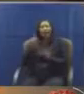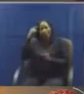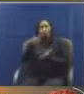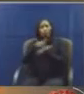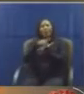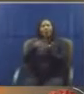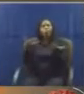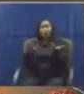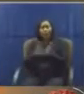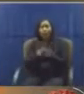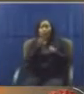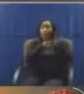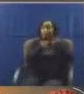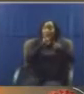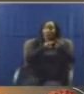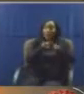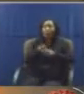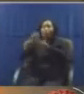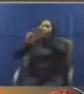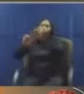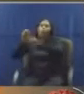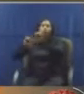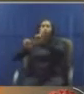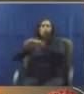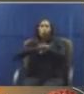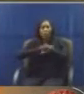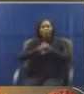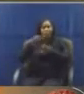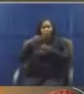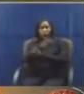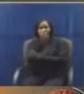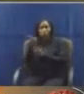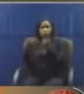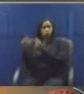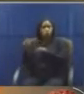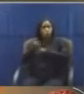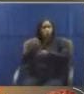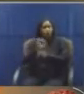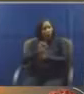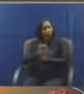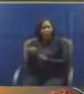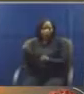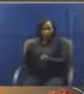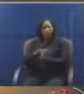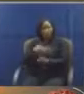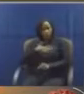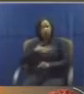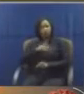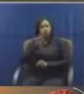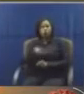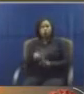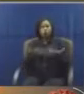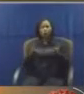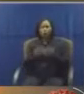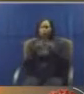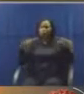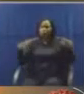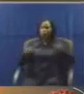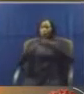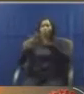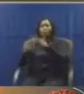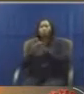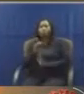in the monitoring and evaluation, because if they were doing their work, the impact should be felt in the different communities.